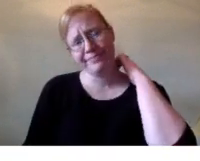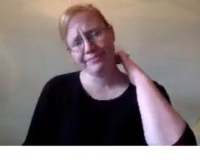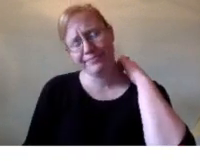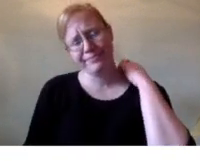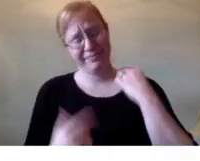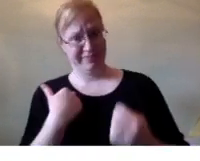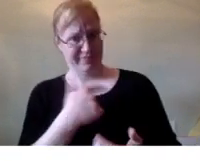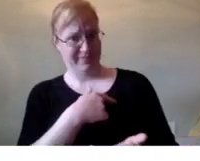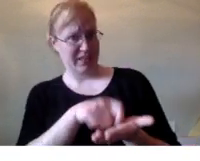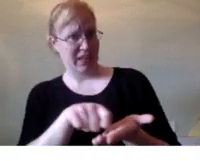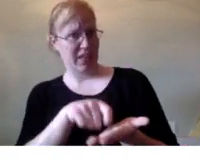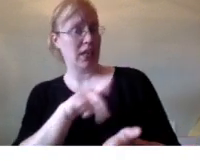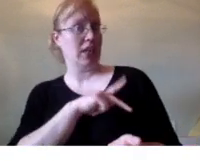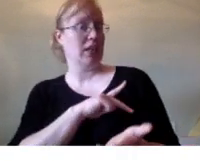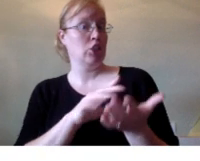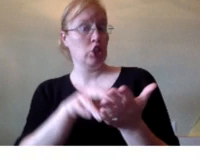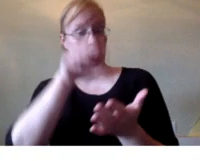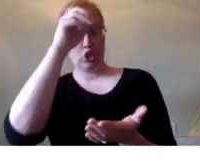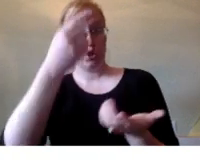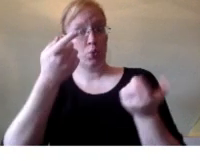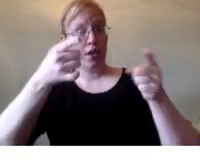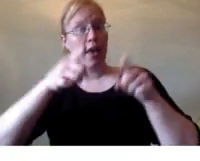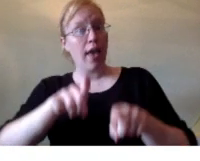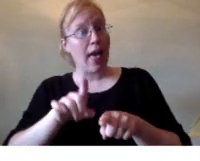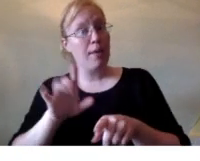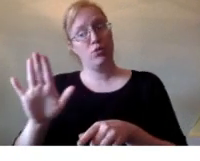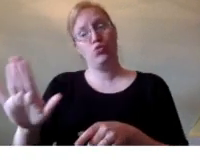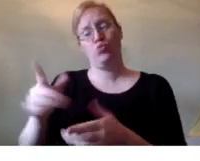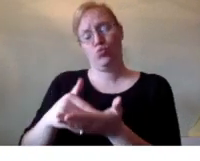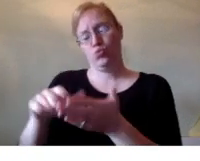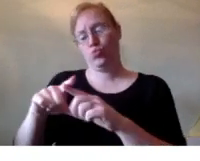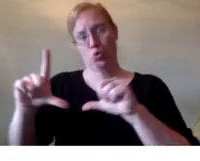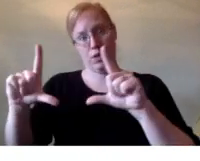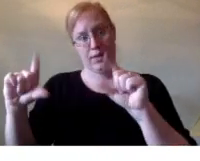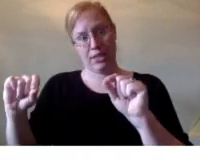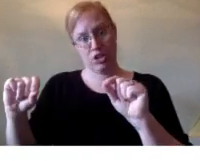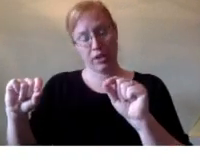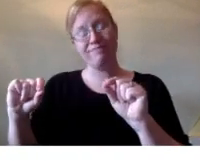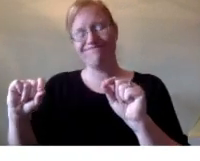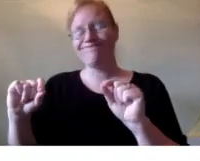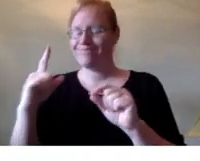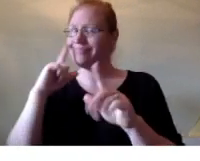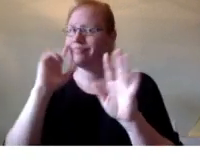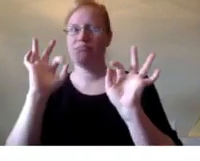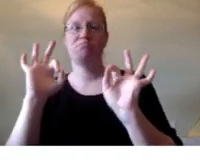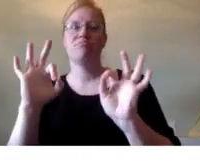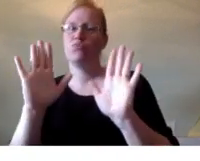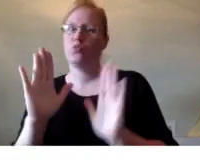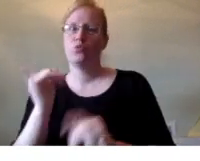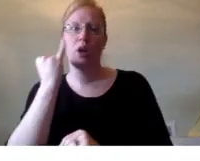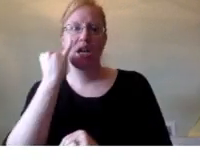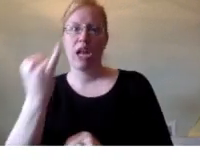Yeah. So could we write, Keisha learns what happens to her paycheck? I think that's a great